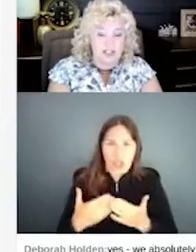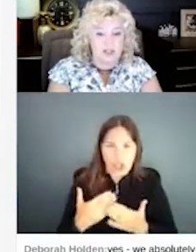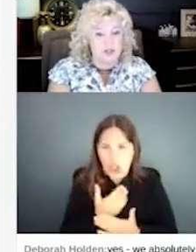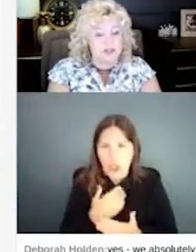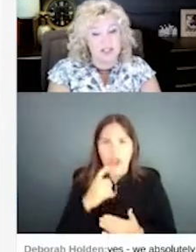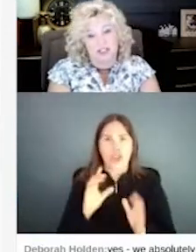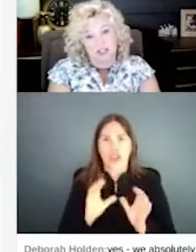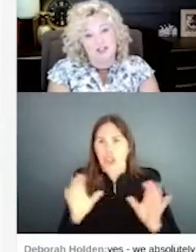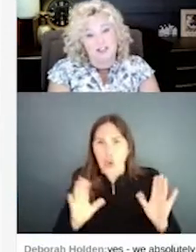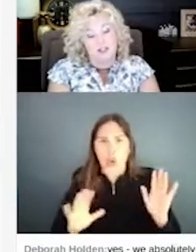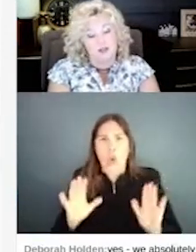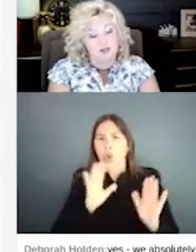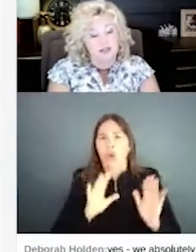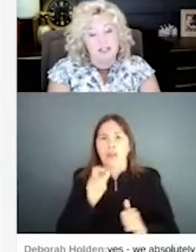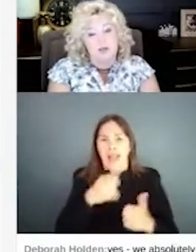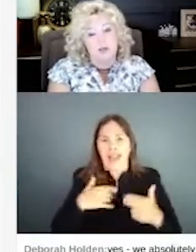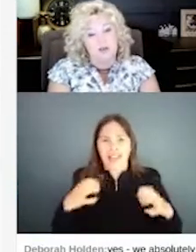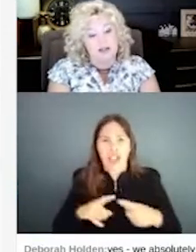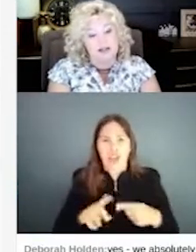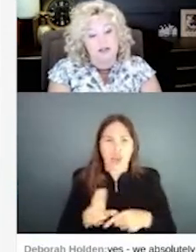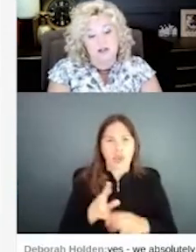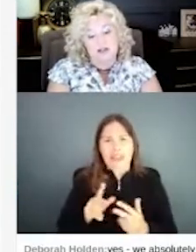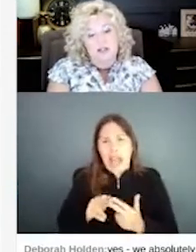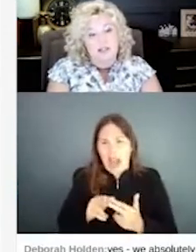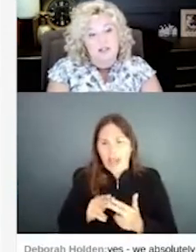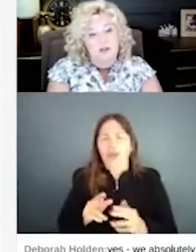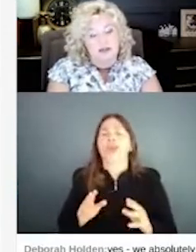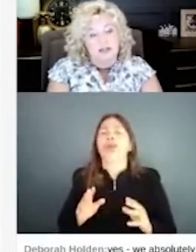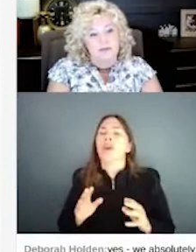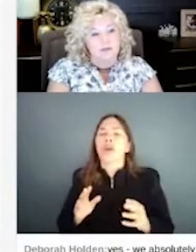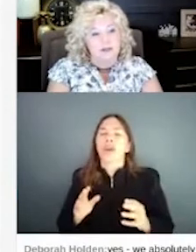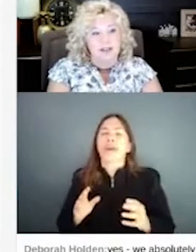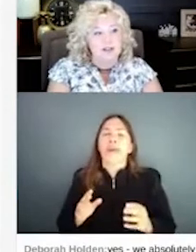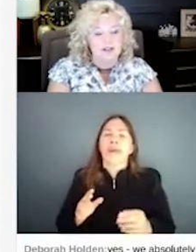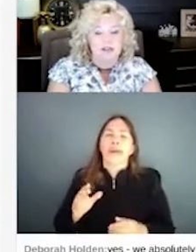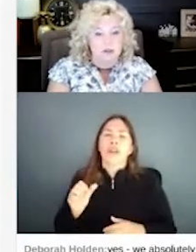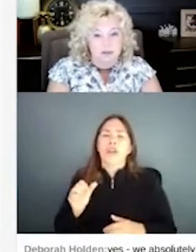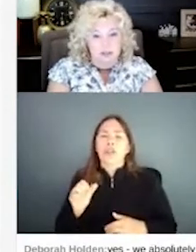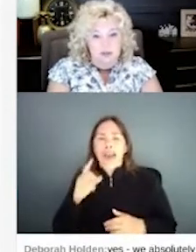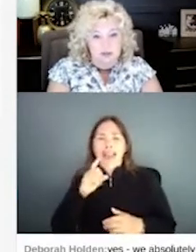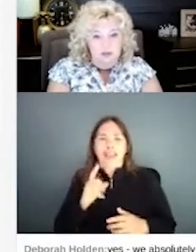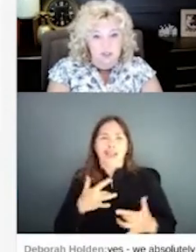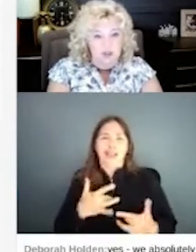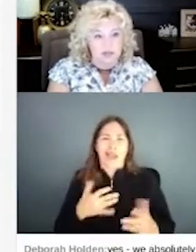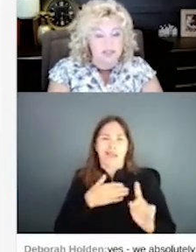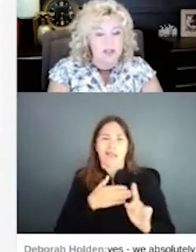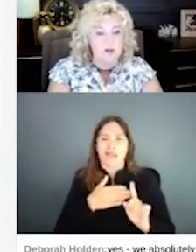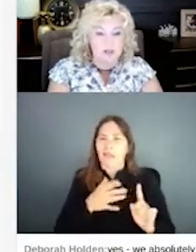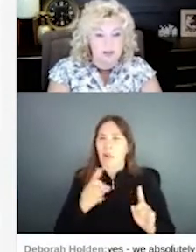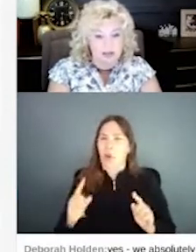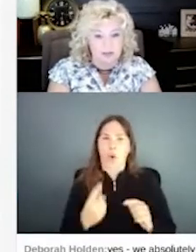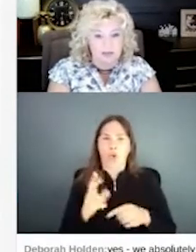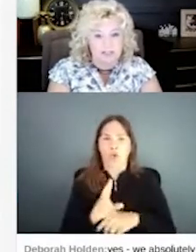or didn't get a chance to use either one or the other. So I think the go-to first choice is always